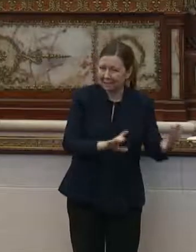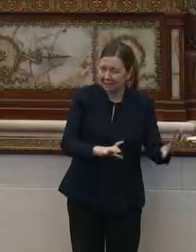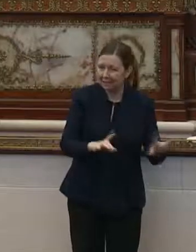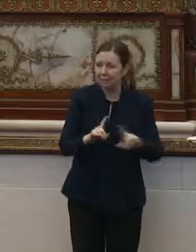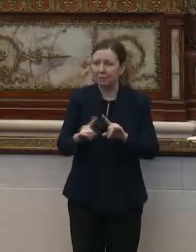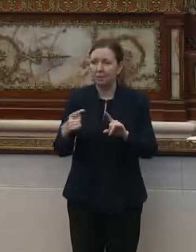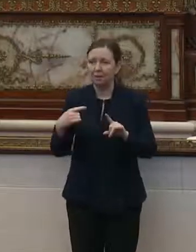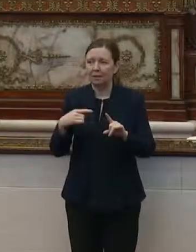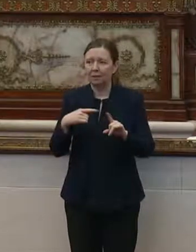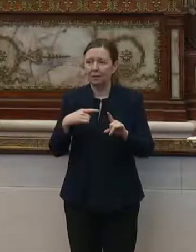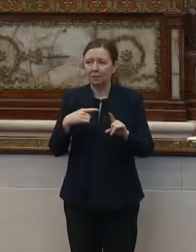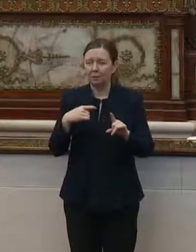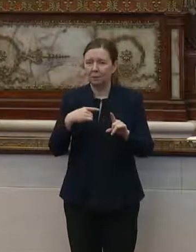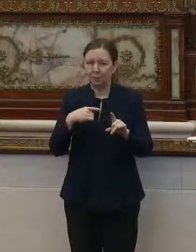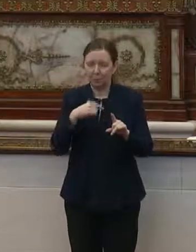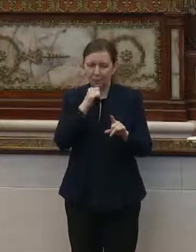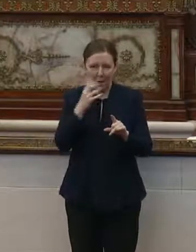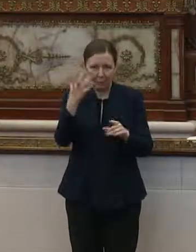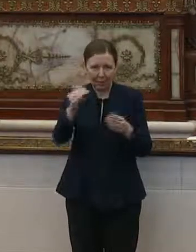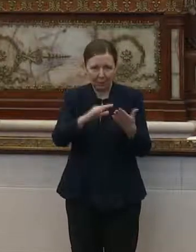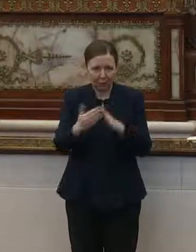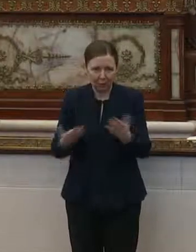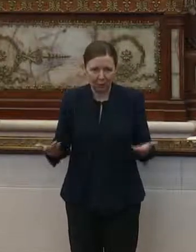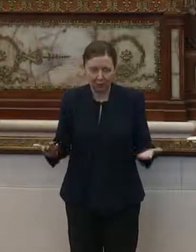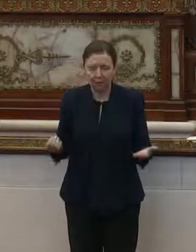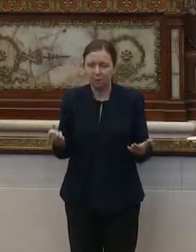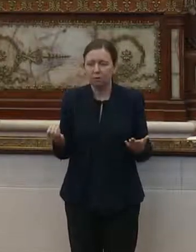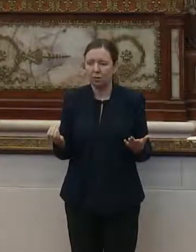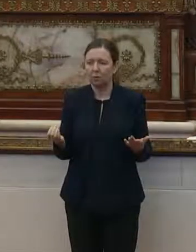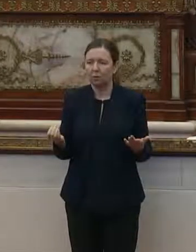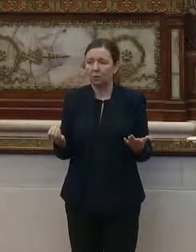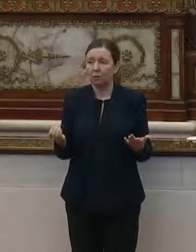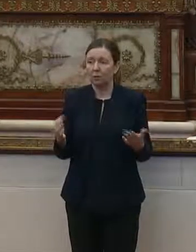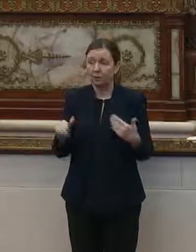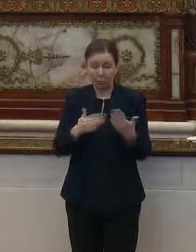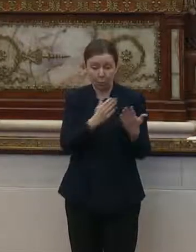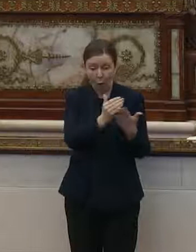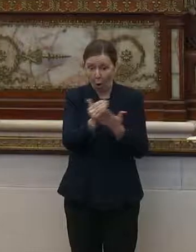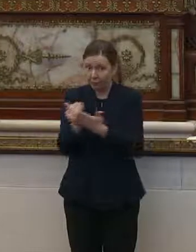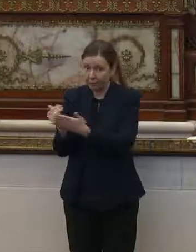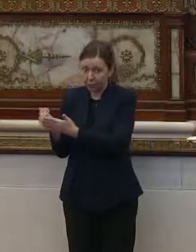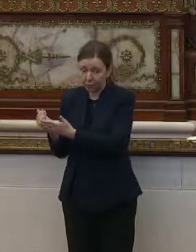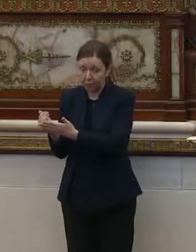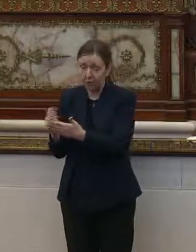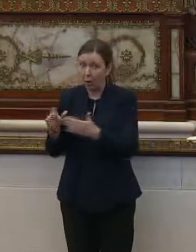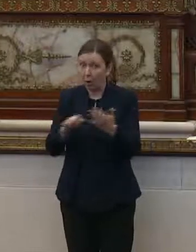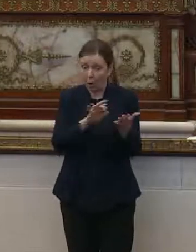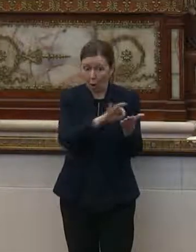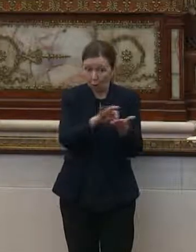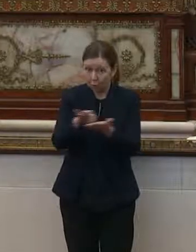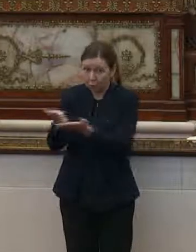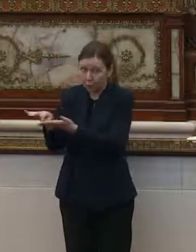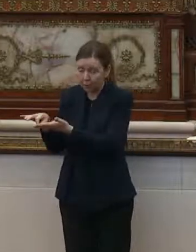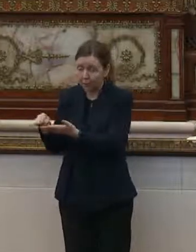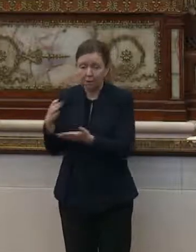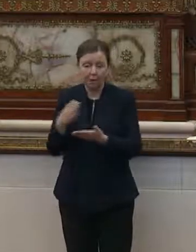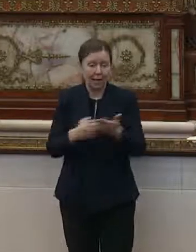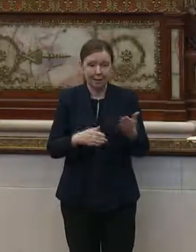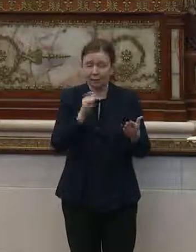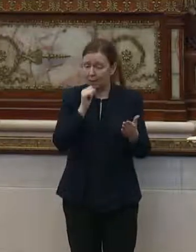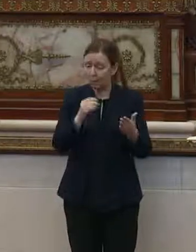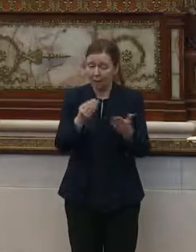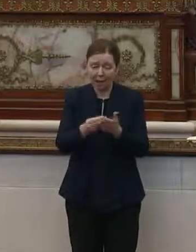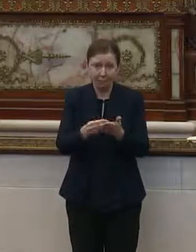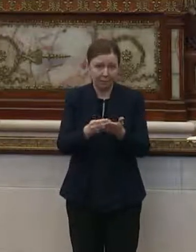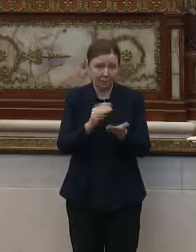weren't going to be out there in communities. And so they were all reviewed and they were all scored. And some of those organizations were not funded